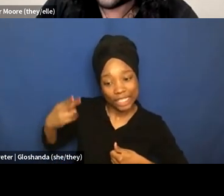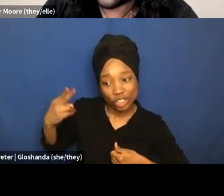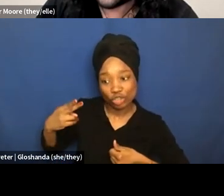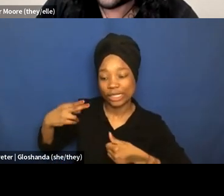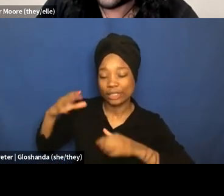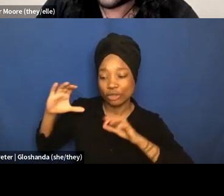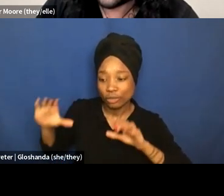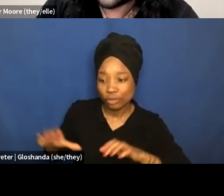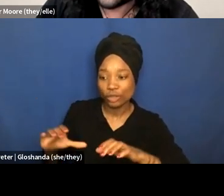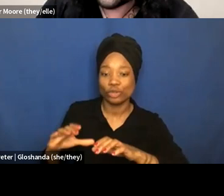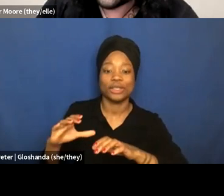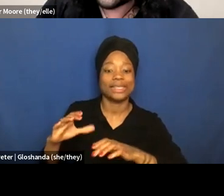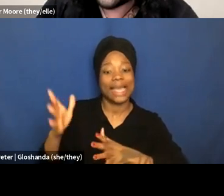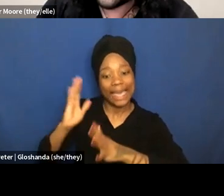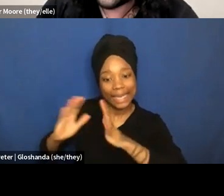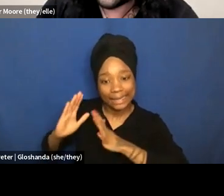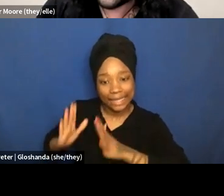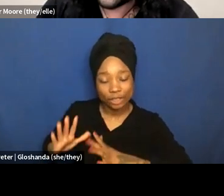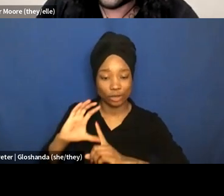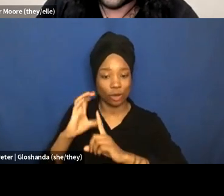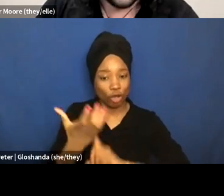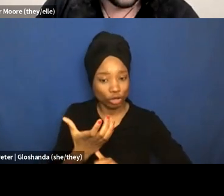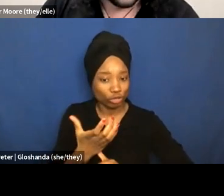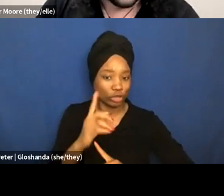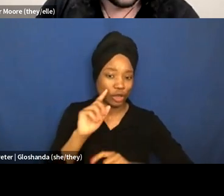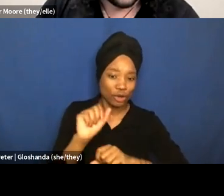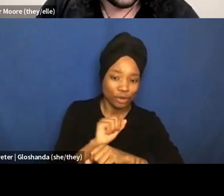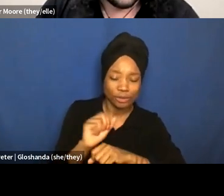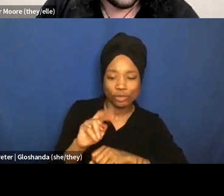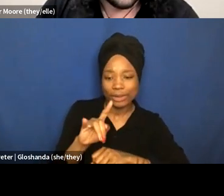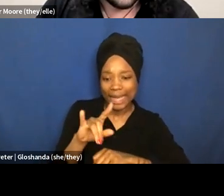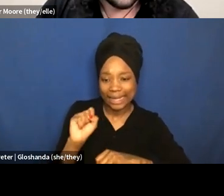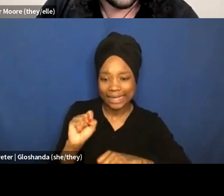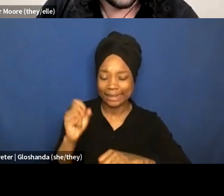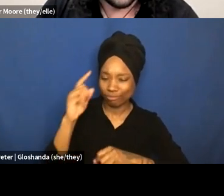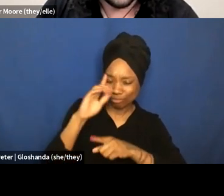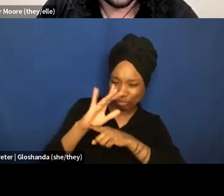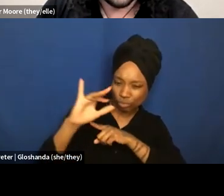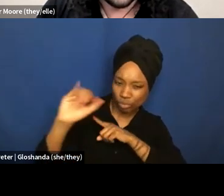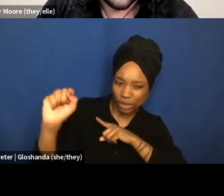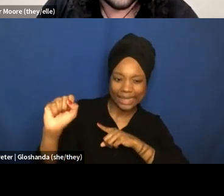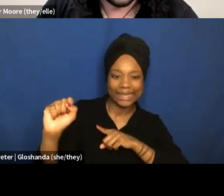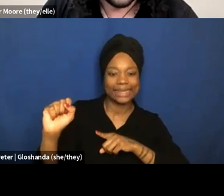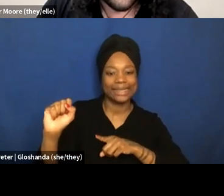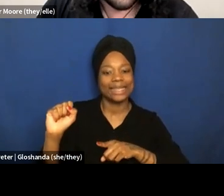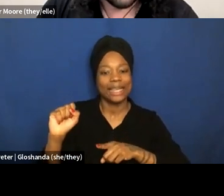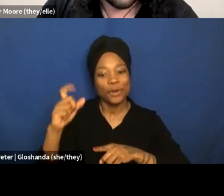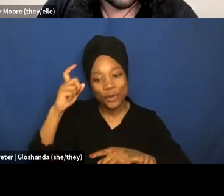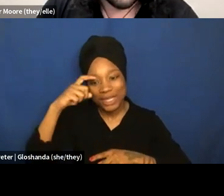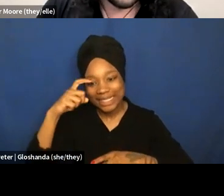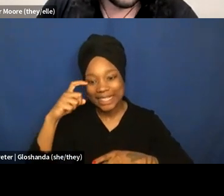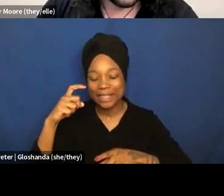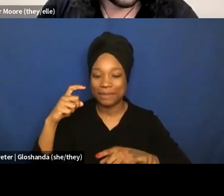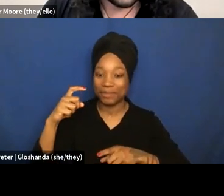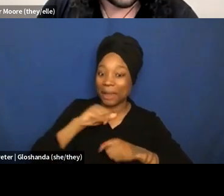own cultures, our own realities, our own brilliance, our own wisdom, our own messiness, right? Our own, we are not perfect, but we are in this